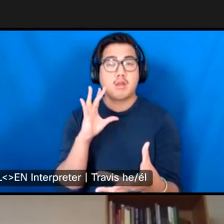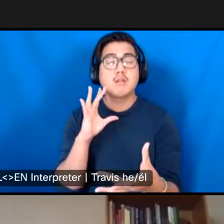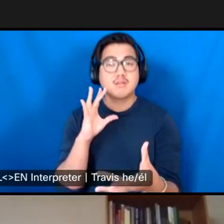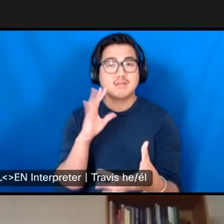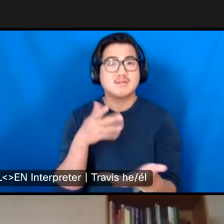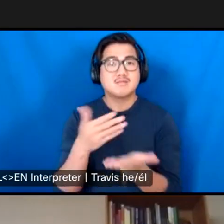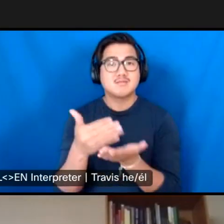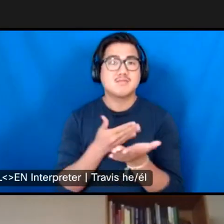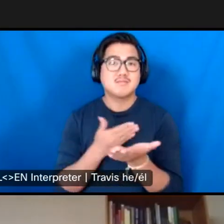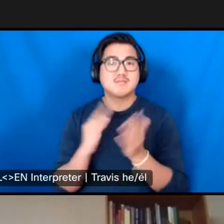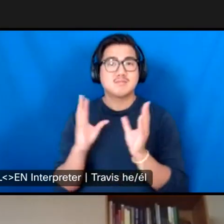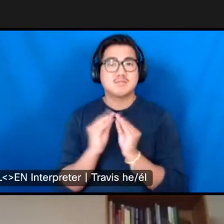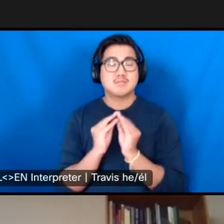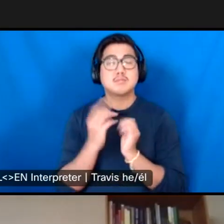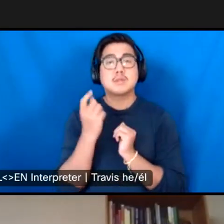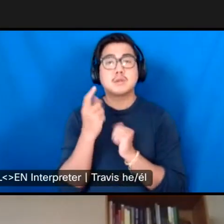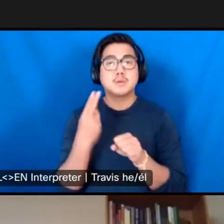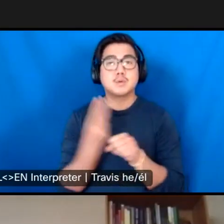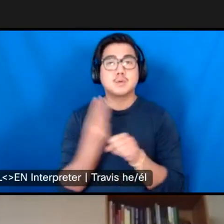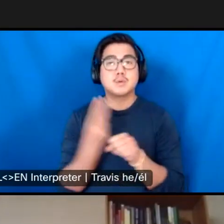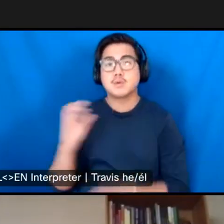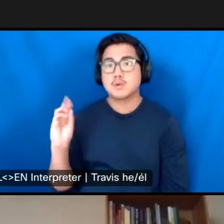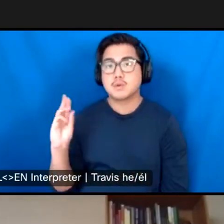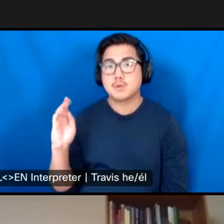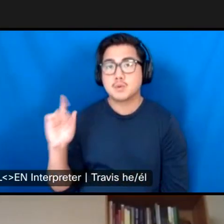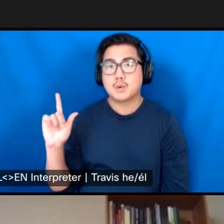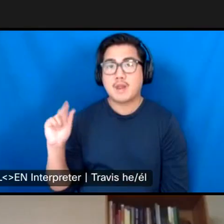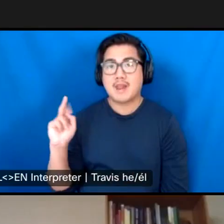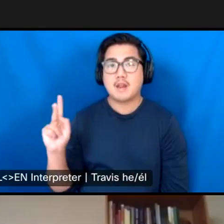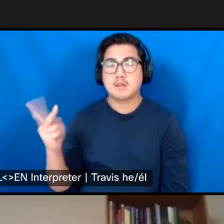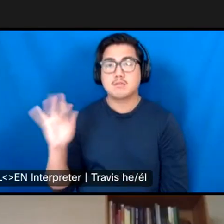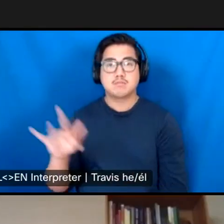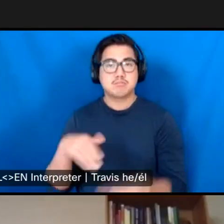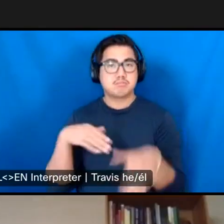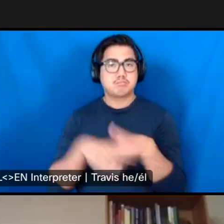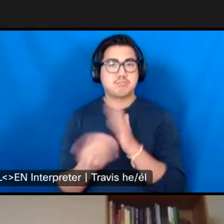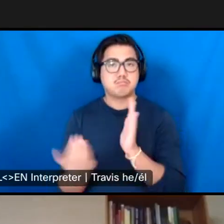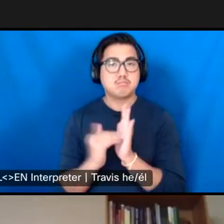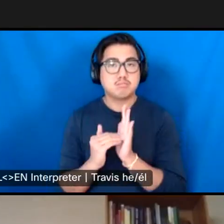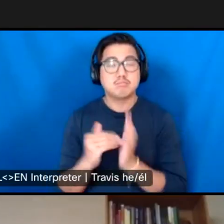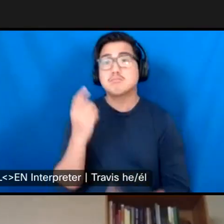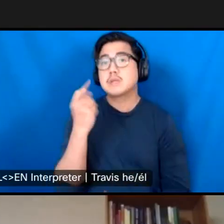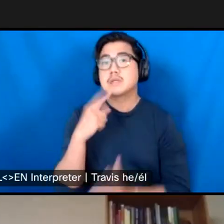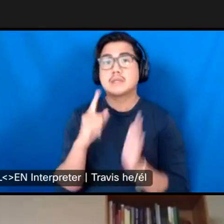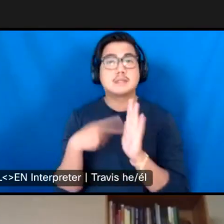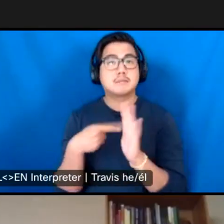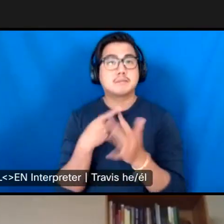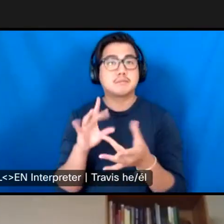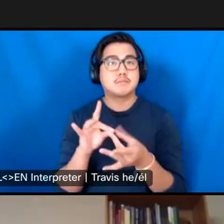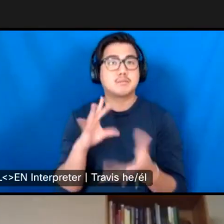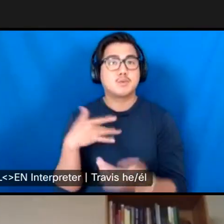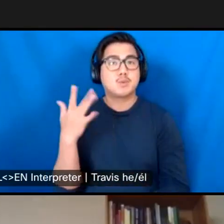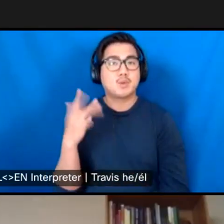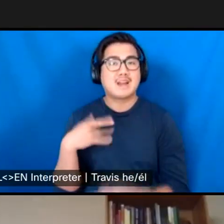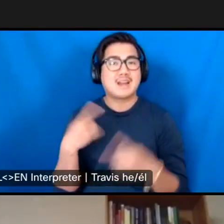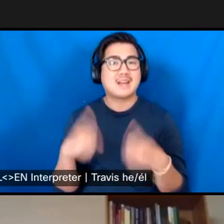webinar link that was emailed to you. Sometimes the sound cuts out because of an internet connection. Feel free to call back in